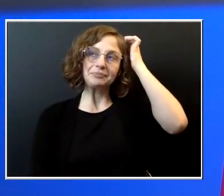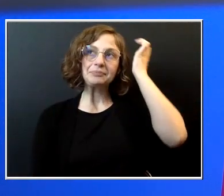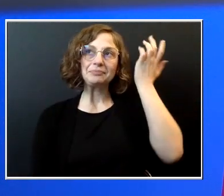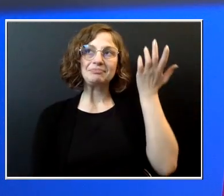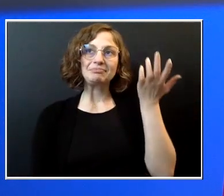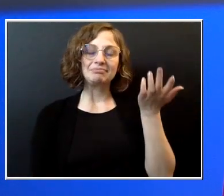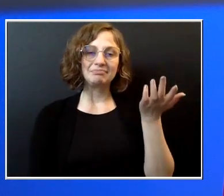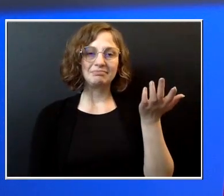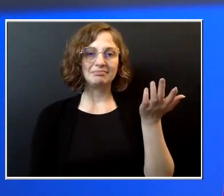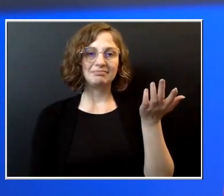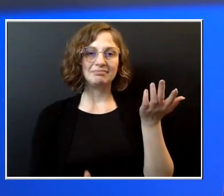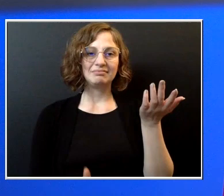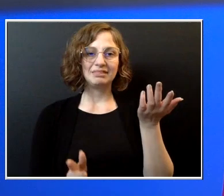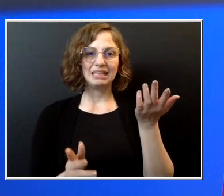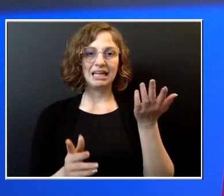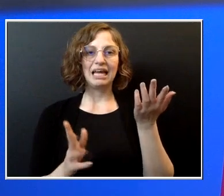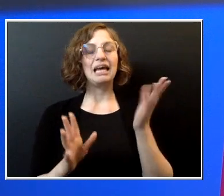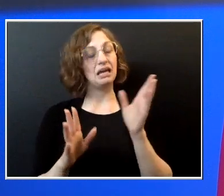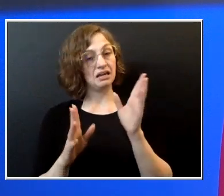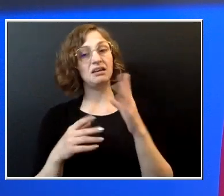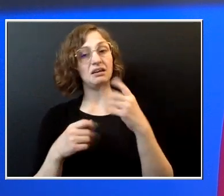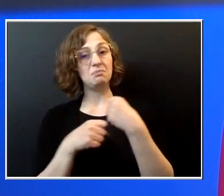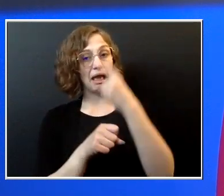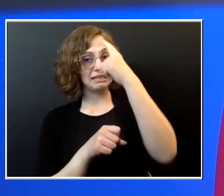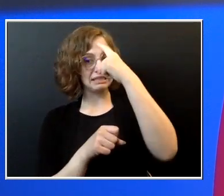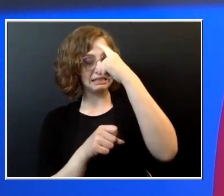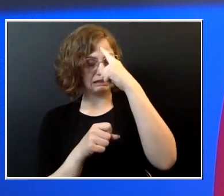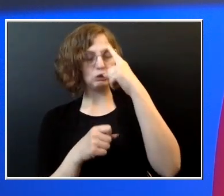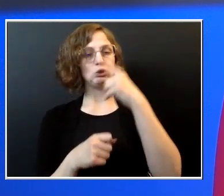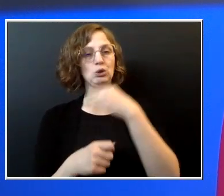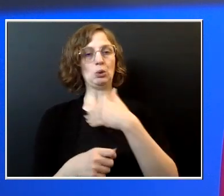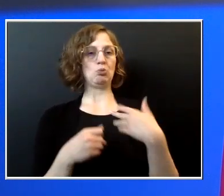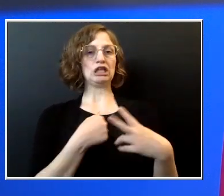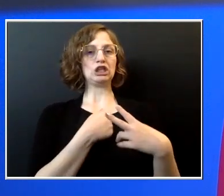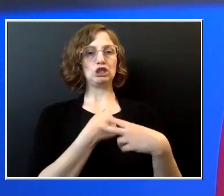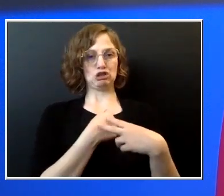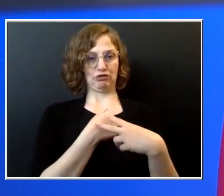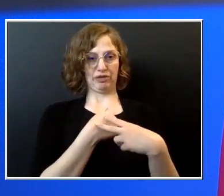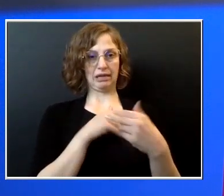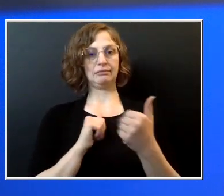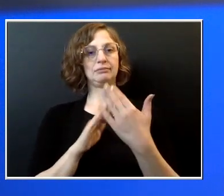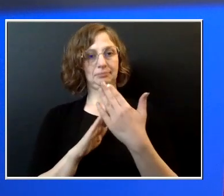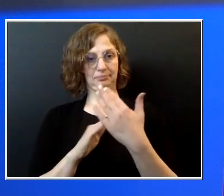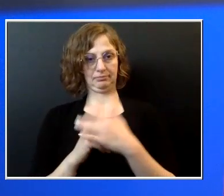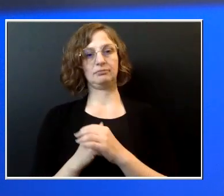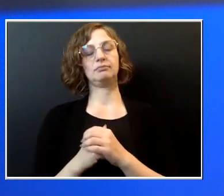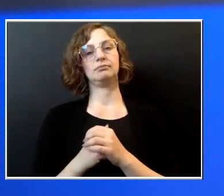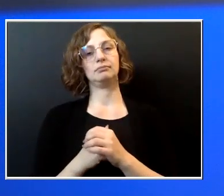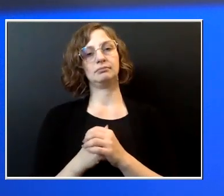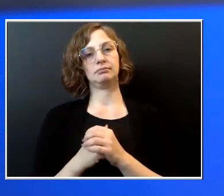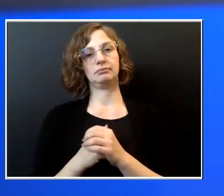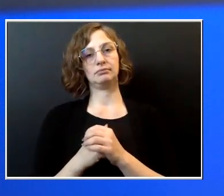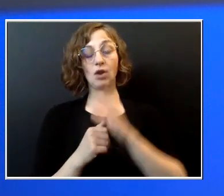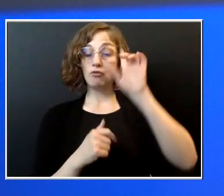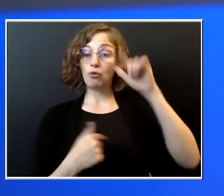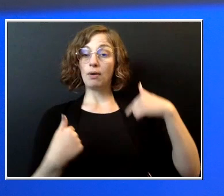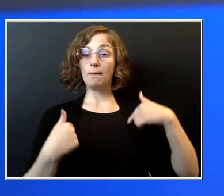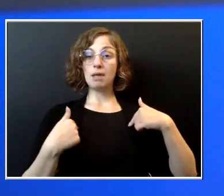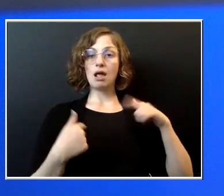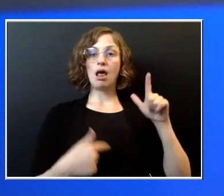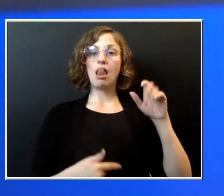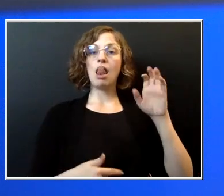breast conserving approach. Also, for me, the lumpectomy, along